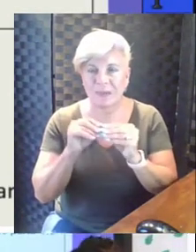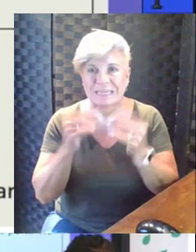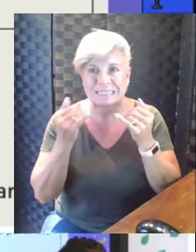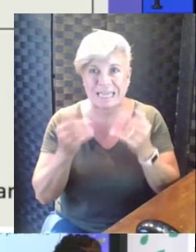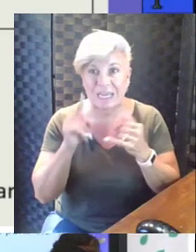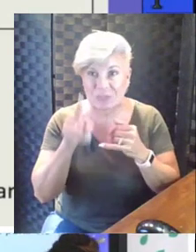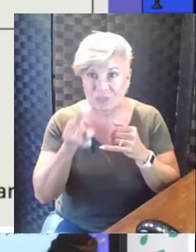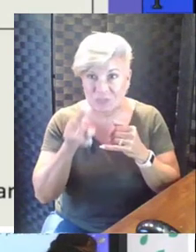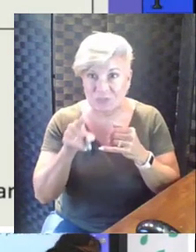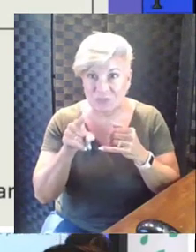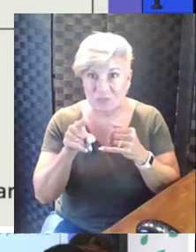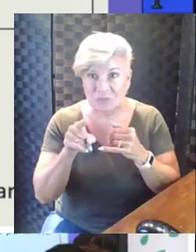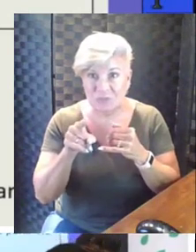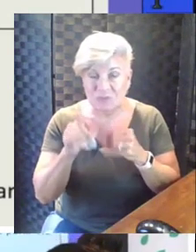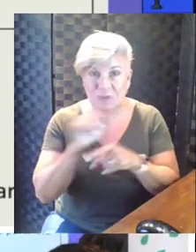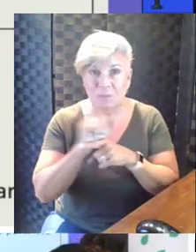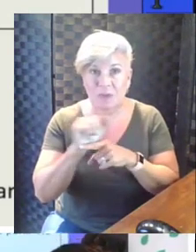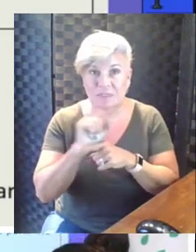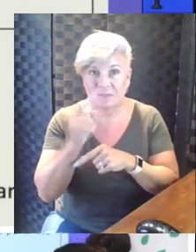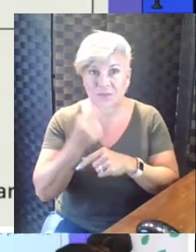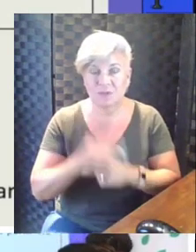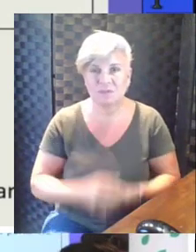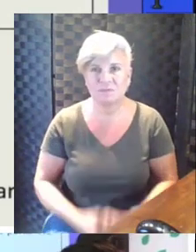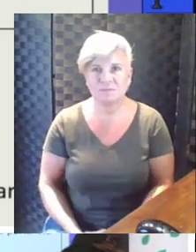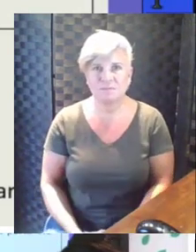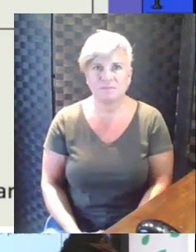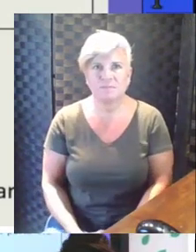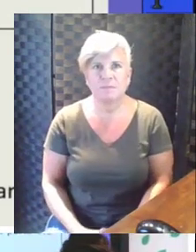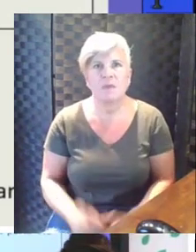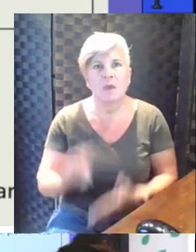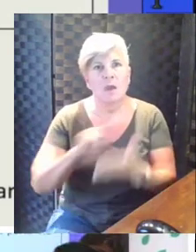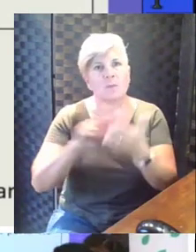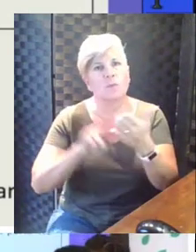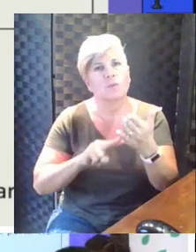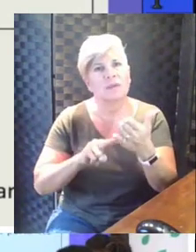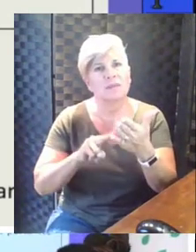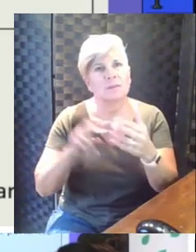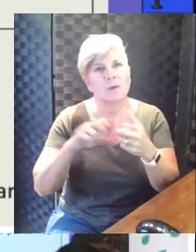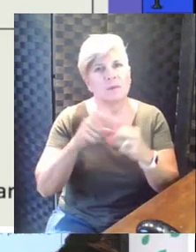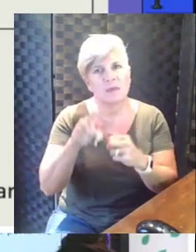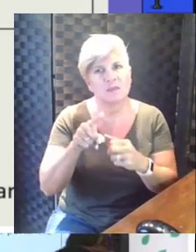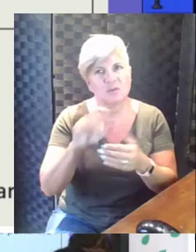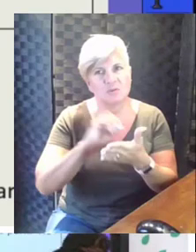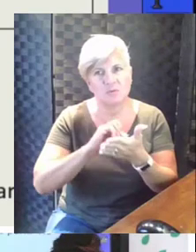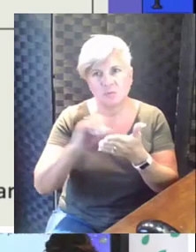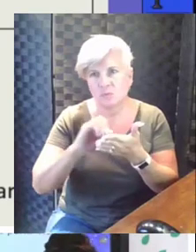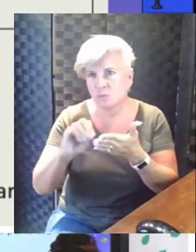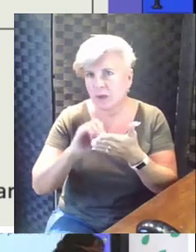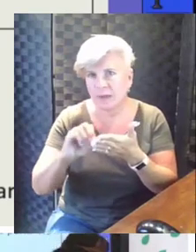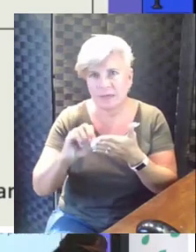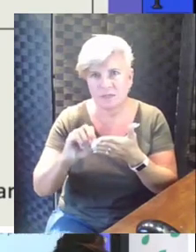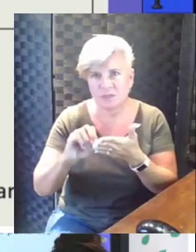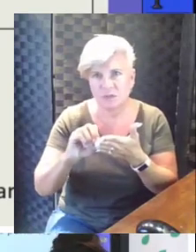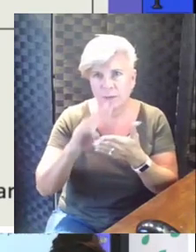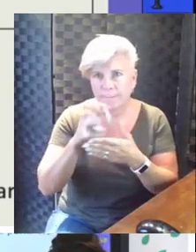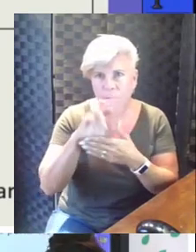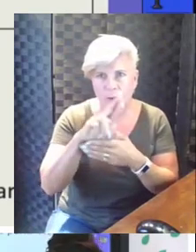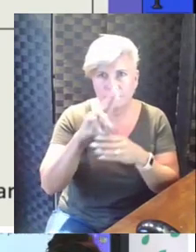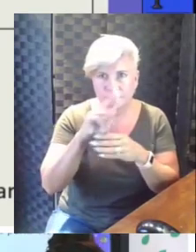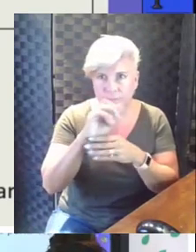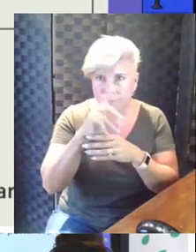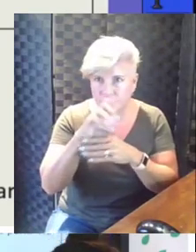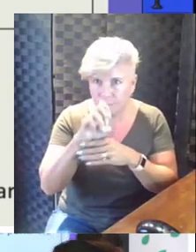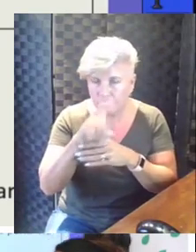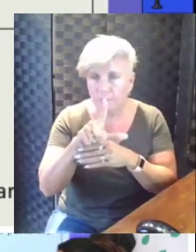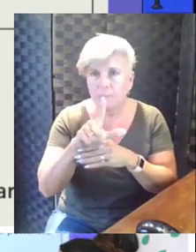time I want you to practice first. I'm going to read the problem, and then I want you to start creating your bar model and get